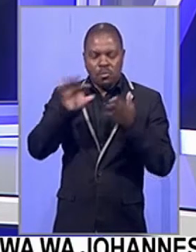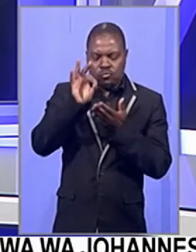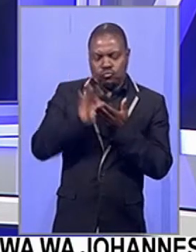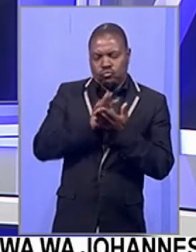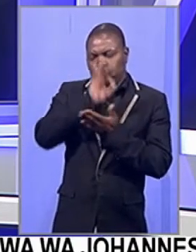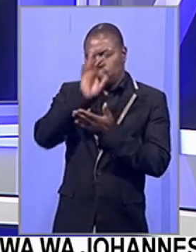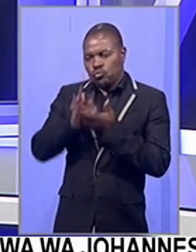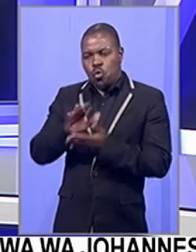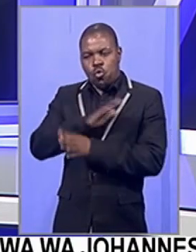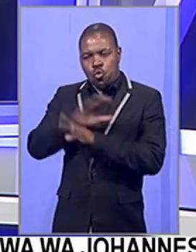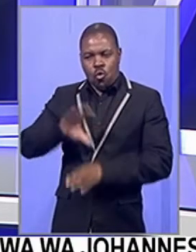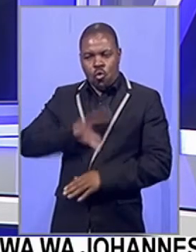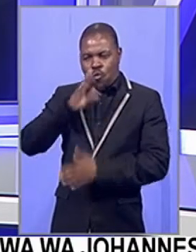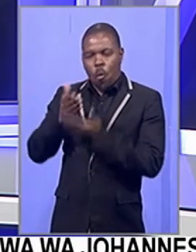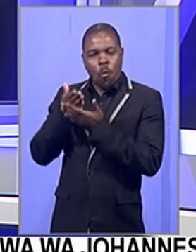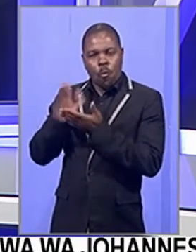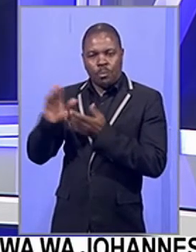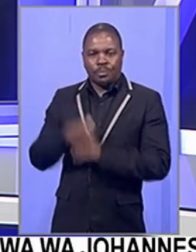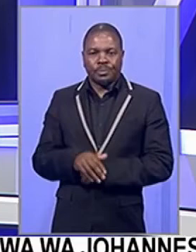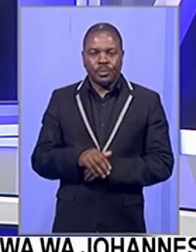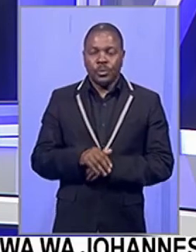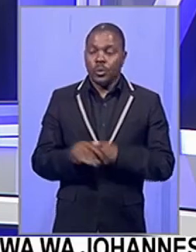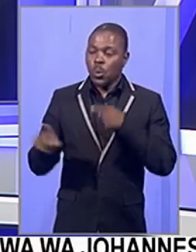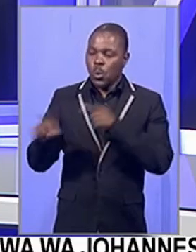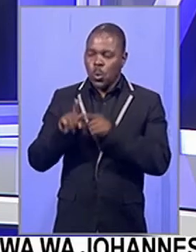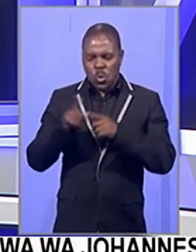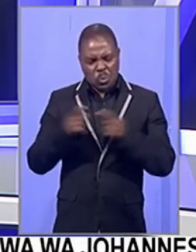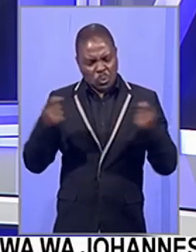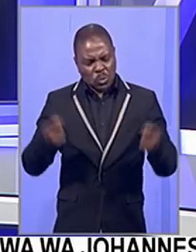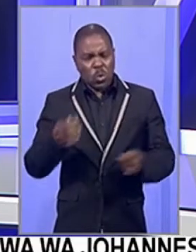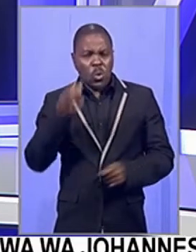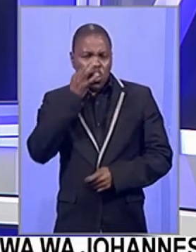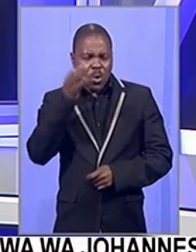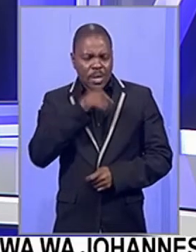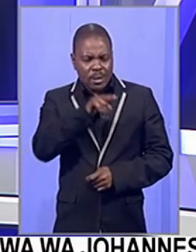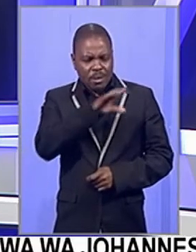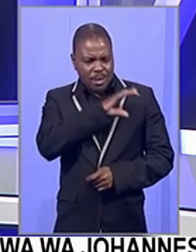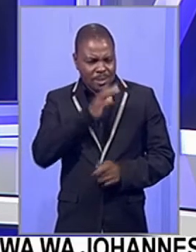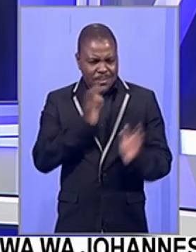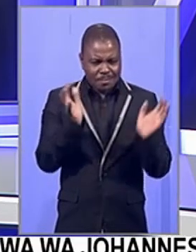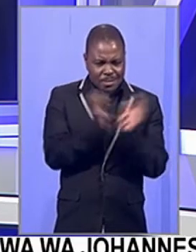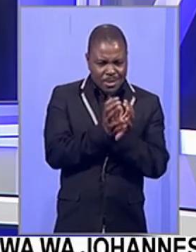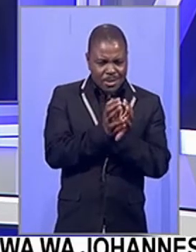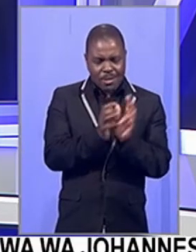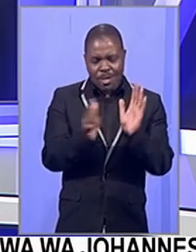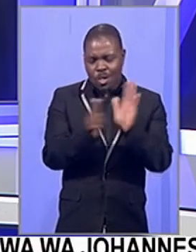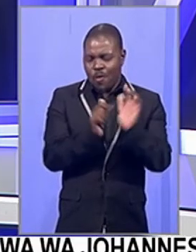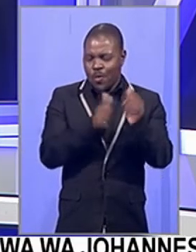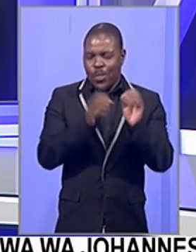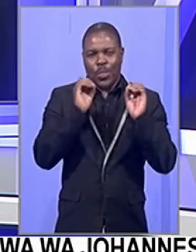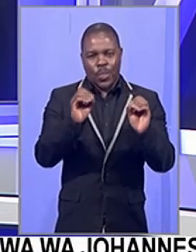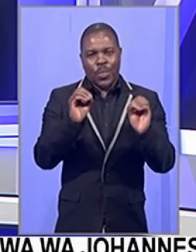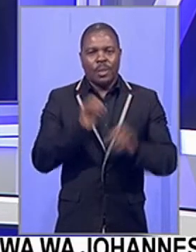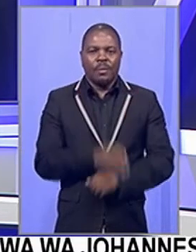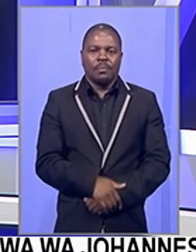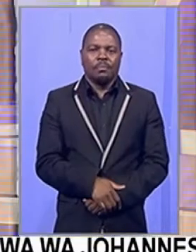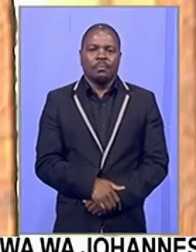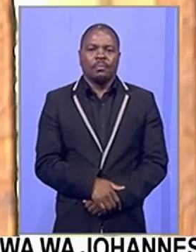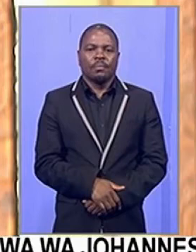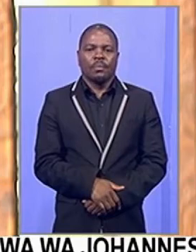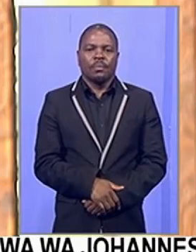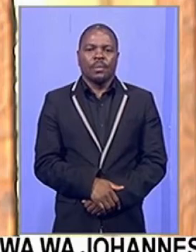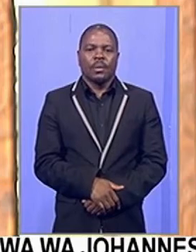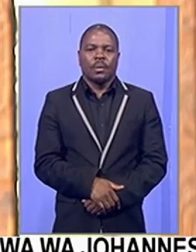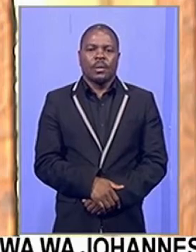tshepo kgahlanong naye. Phalatse o phegelela gore kopano yeo e be e se molaong. They